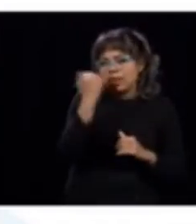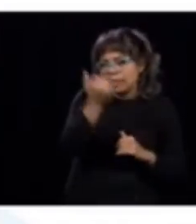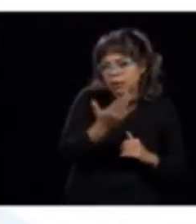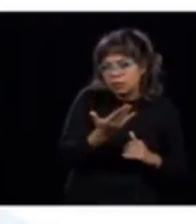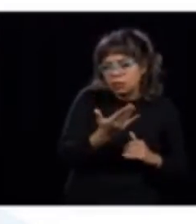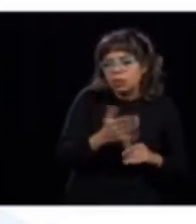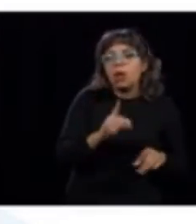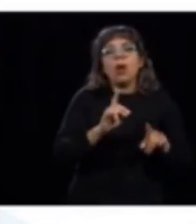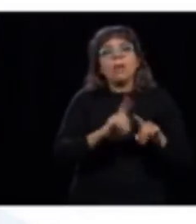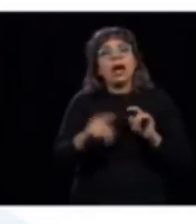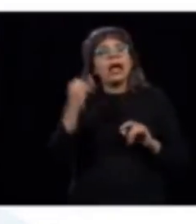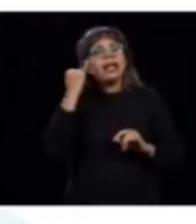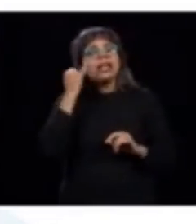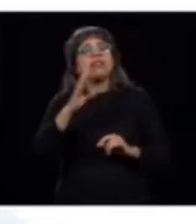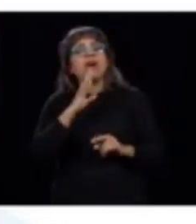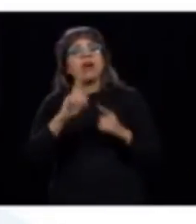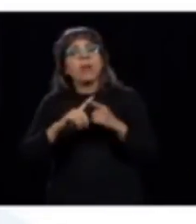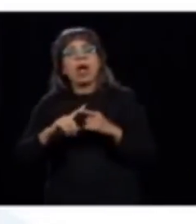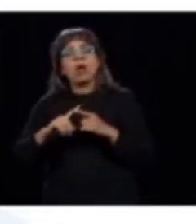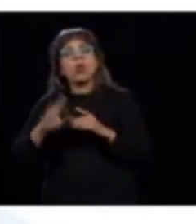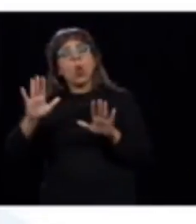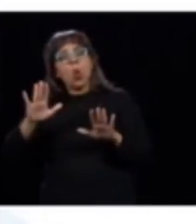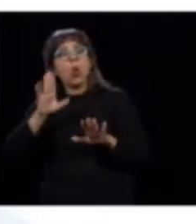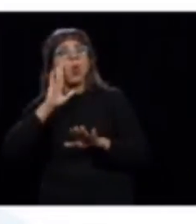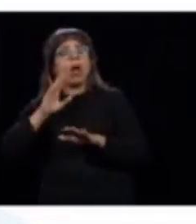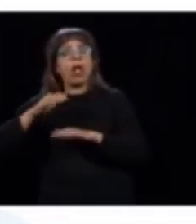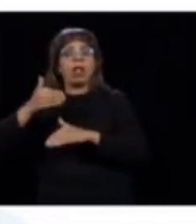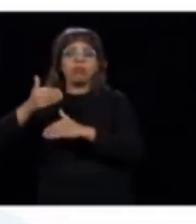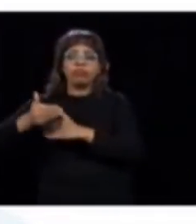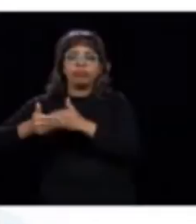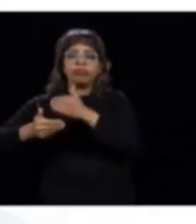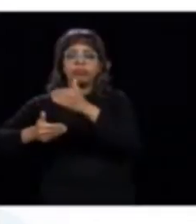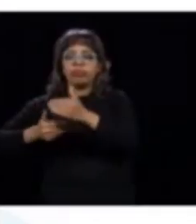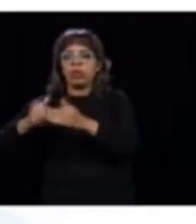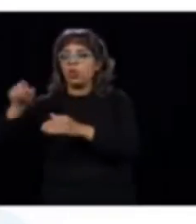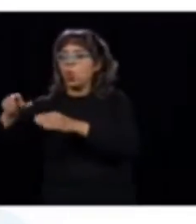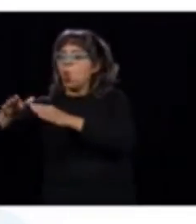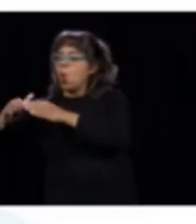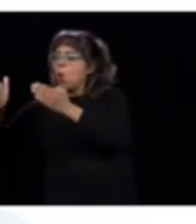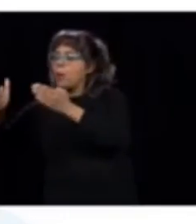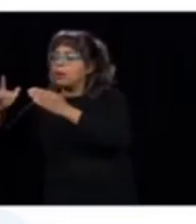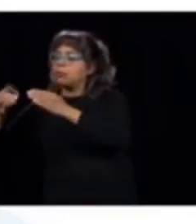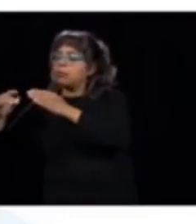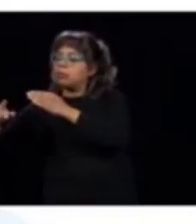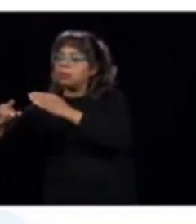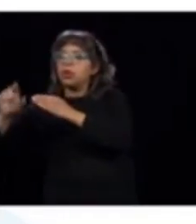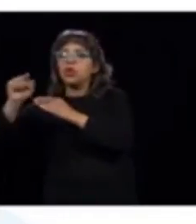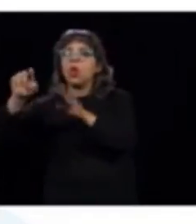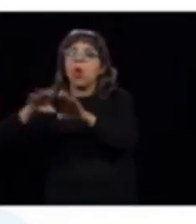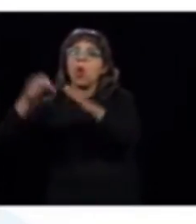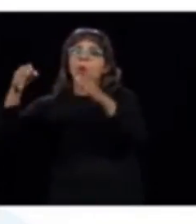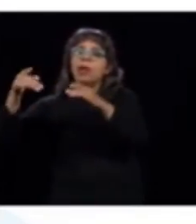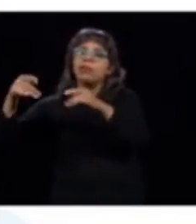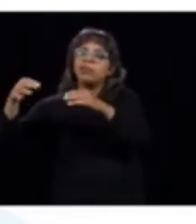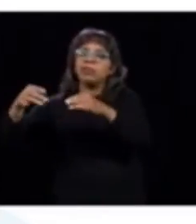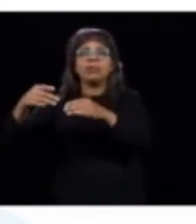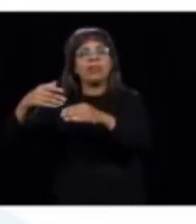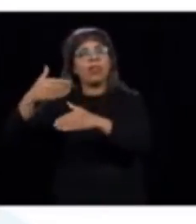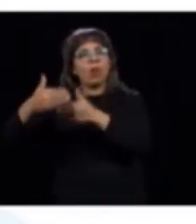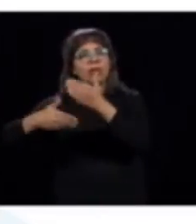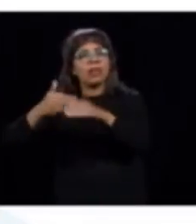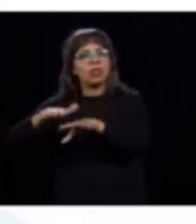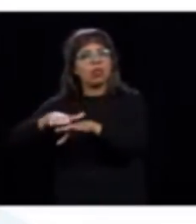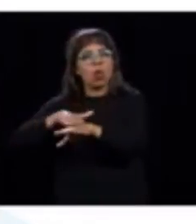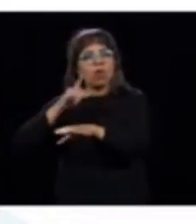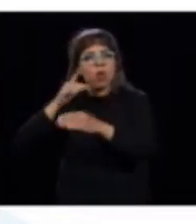creating clusters with schools, with regions, don't you have the impression that the danger